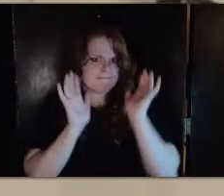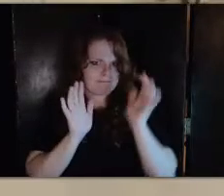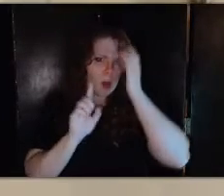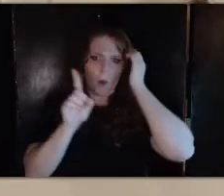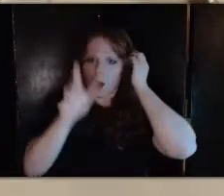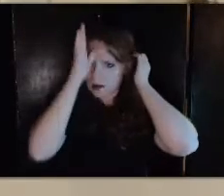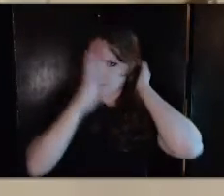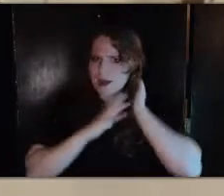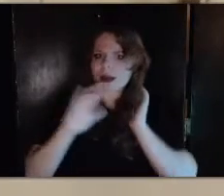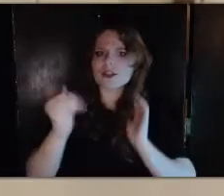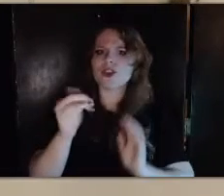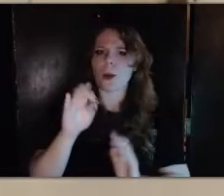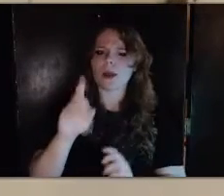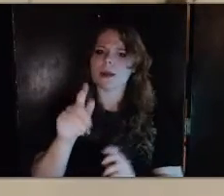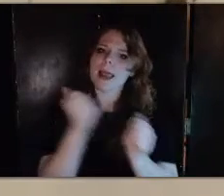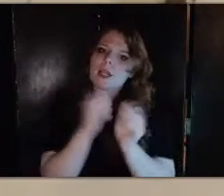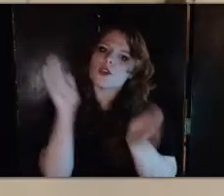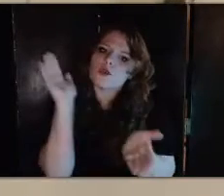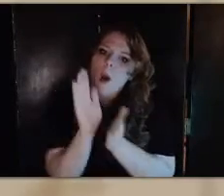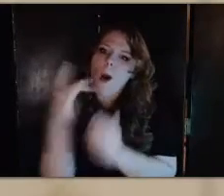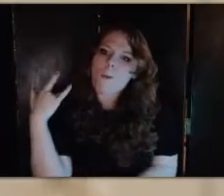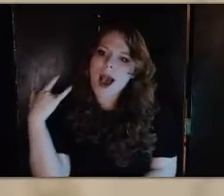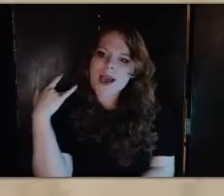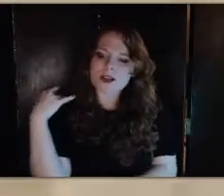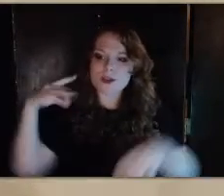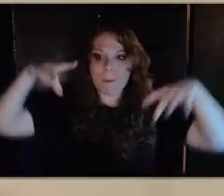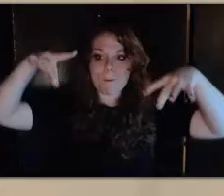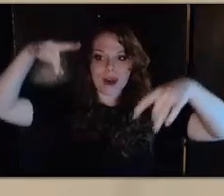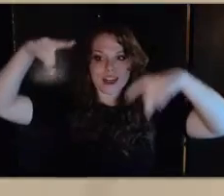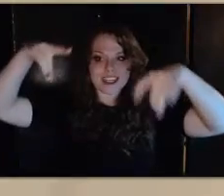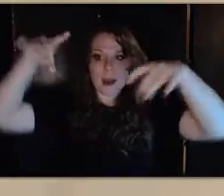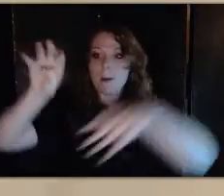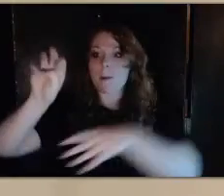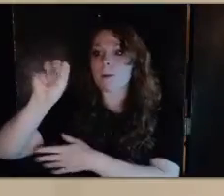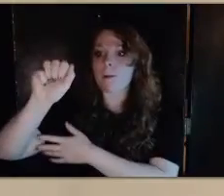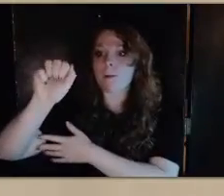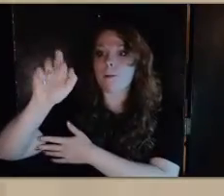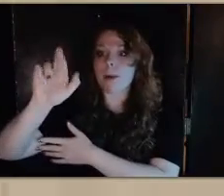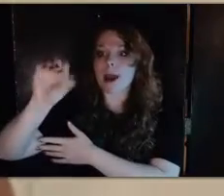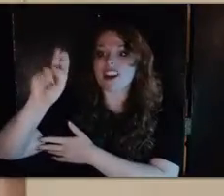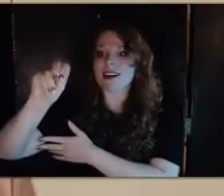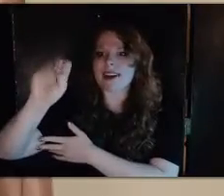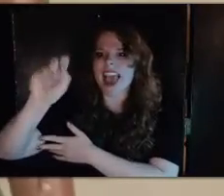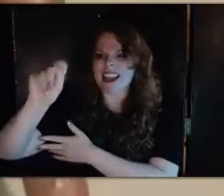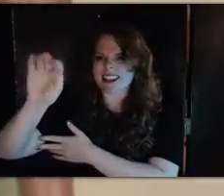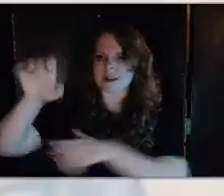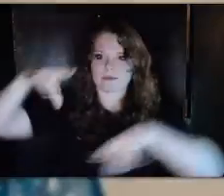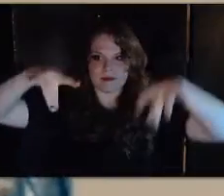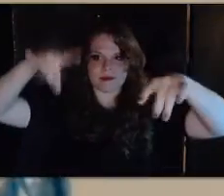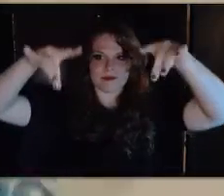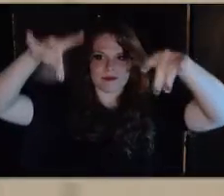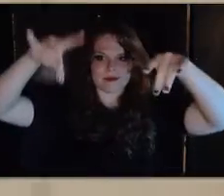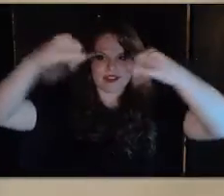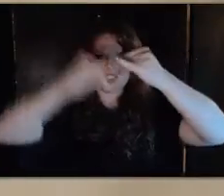designer, Jeremy Scott, created smaller versions of his fashions and put them on marionettes, puppets controlled by strings. He and his staff recorded